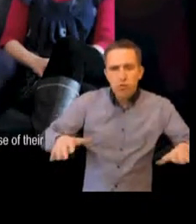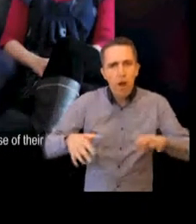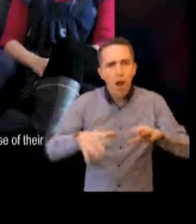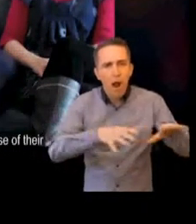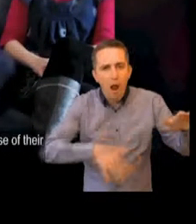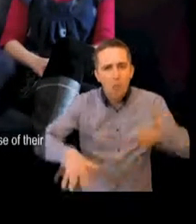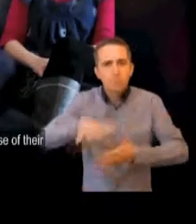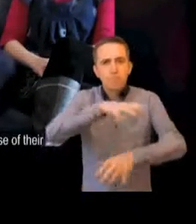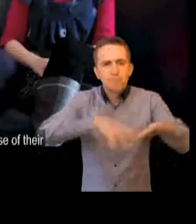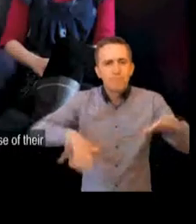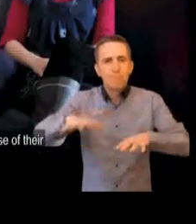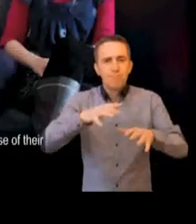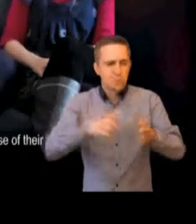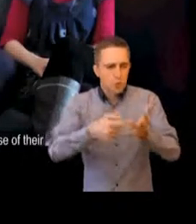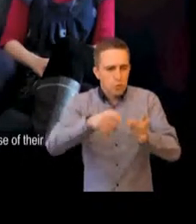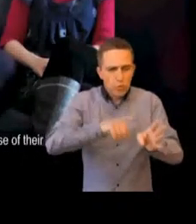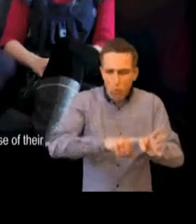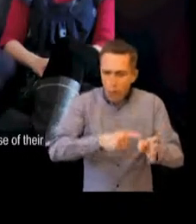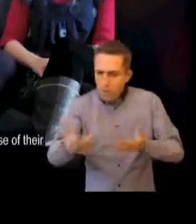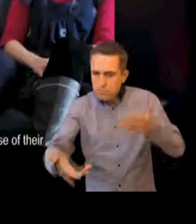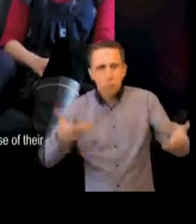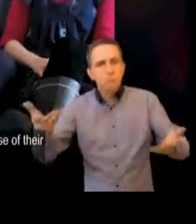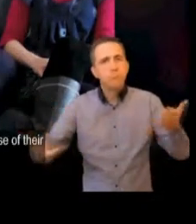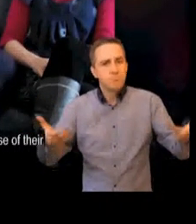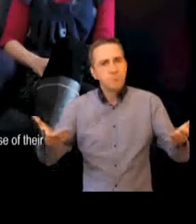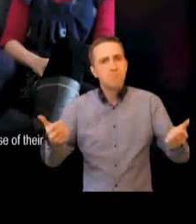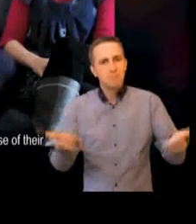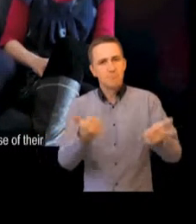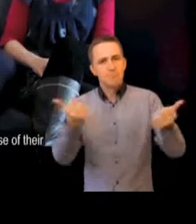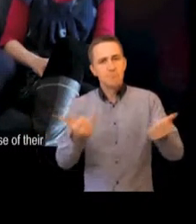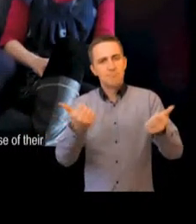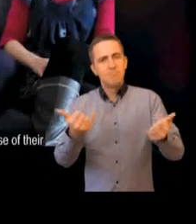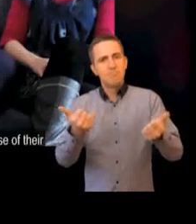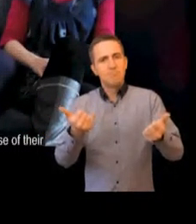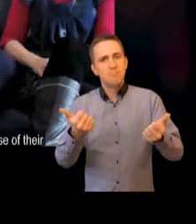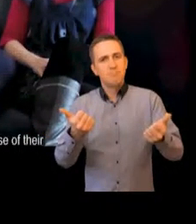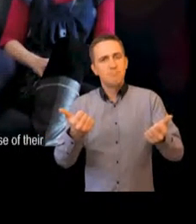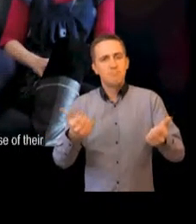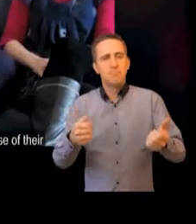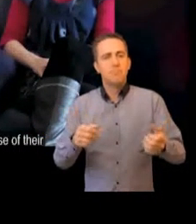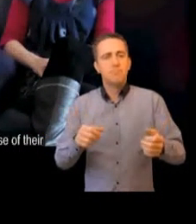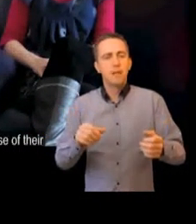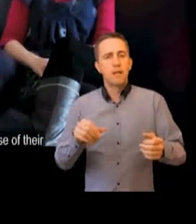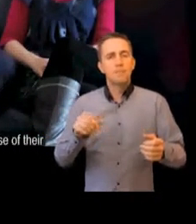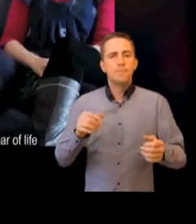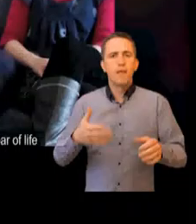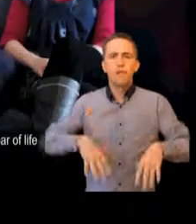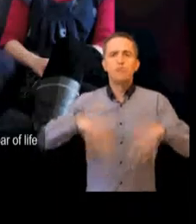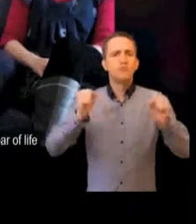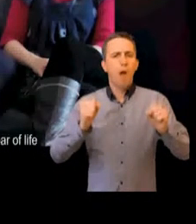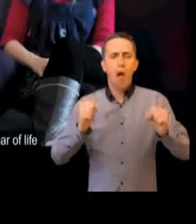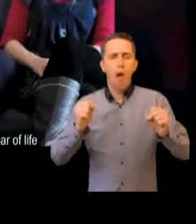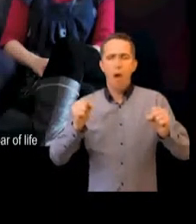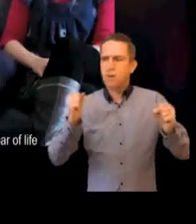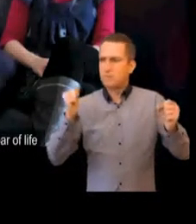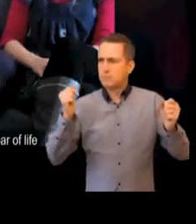and she felt confident. Yeah. Sound such a huge thing in Ava's life.